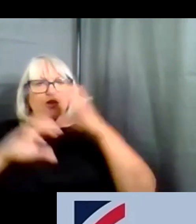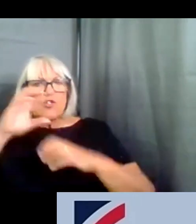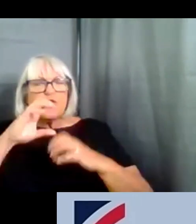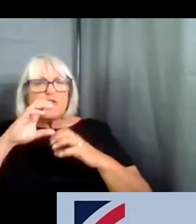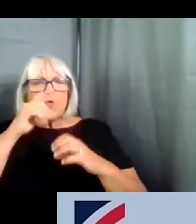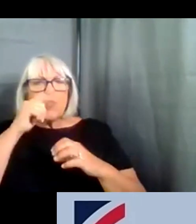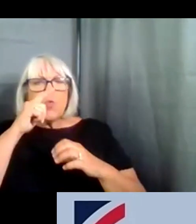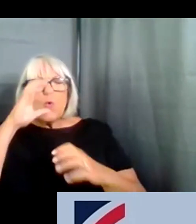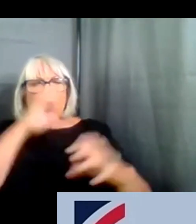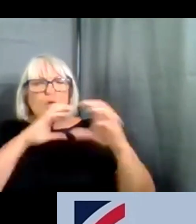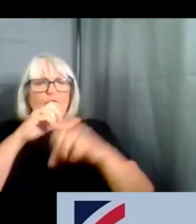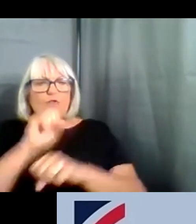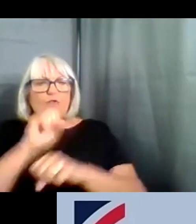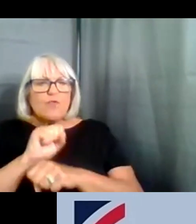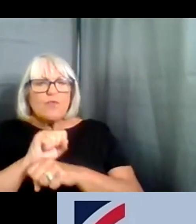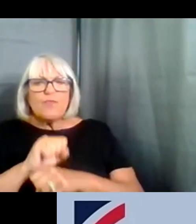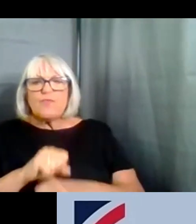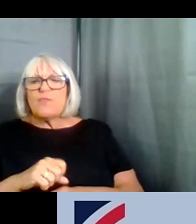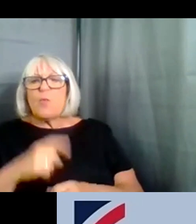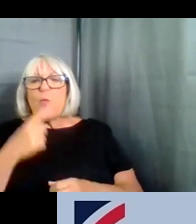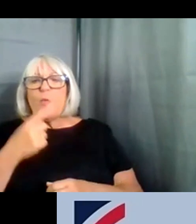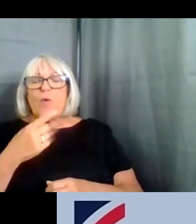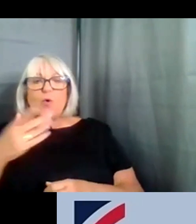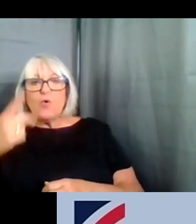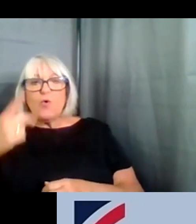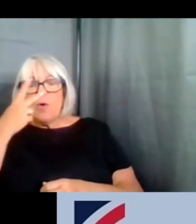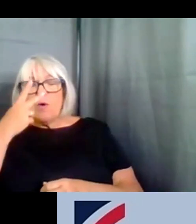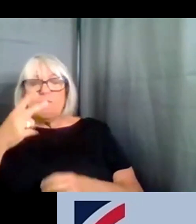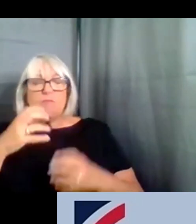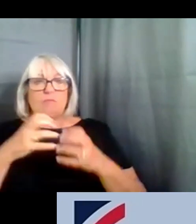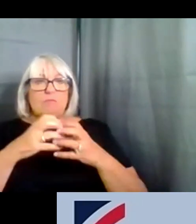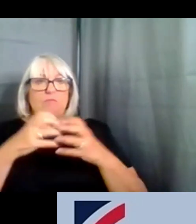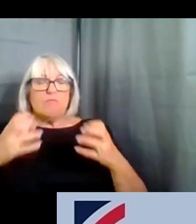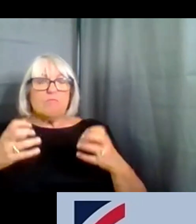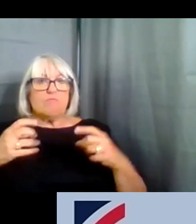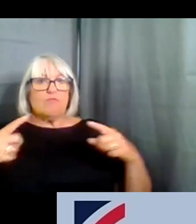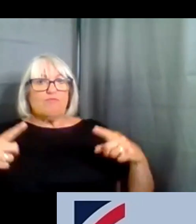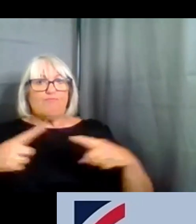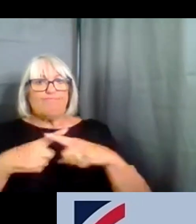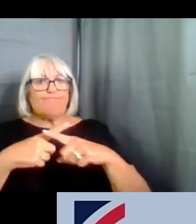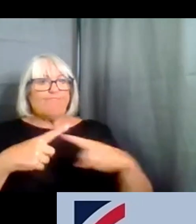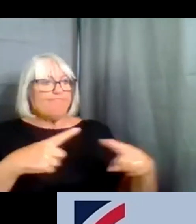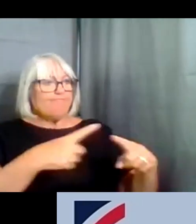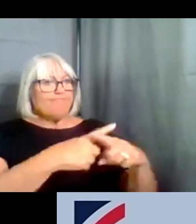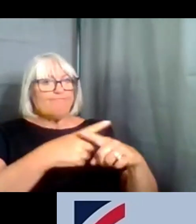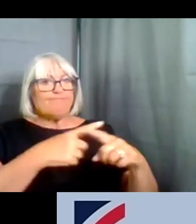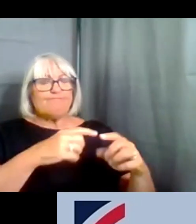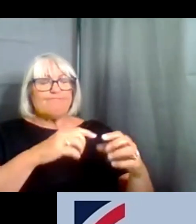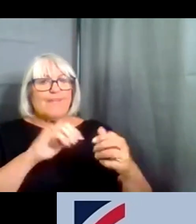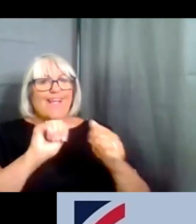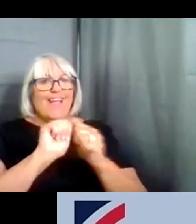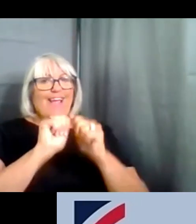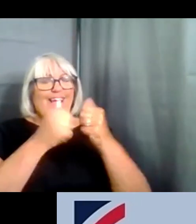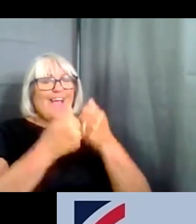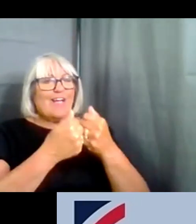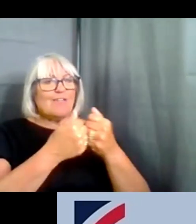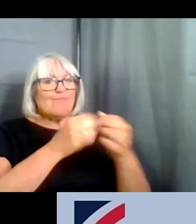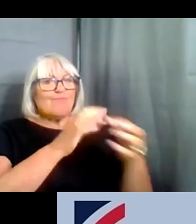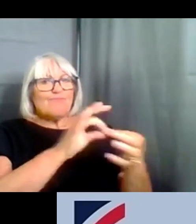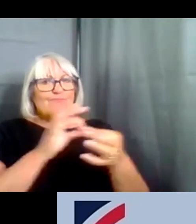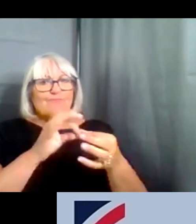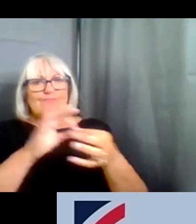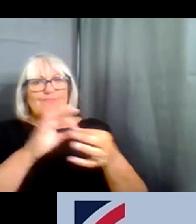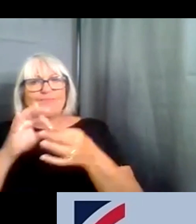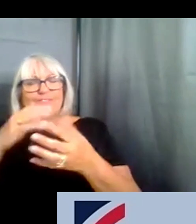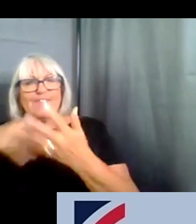really promising at the state level was significant cross-agency collaboration, coordination, and alignment between state